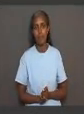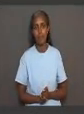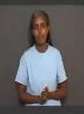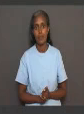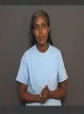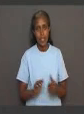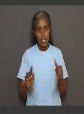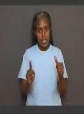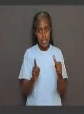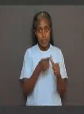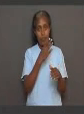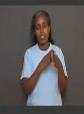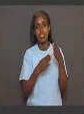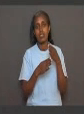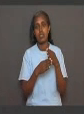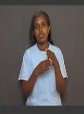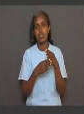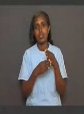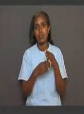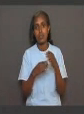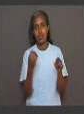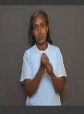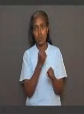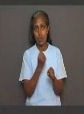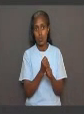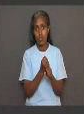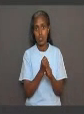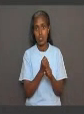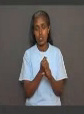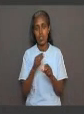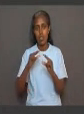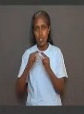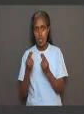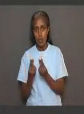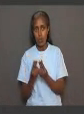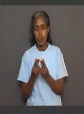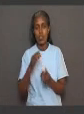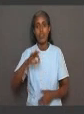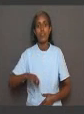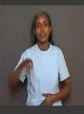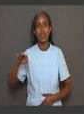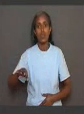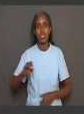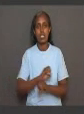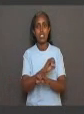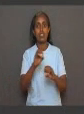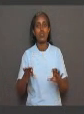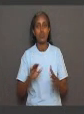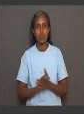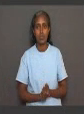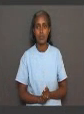The first step is to construct a grouped frequency distribution.